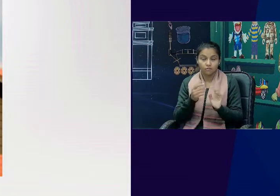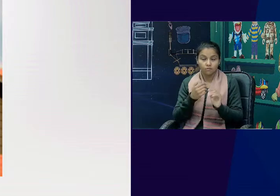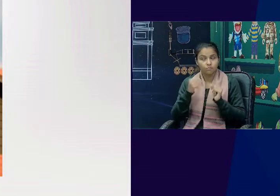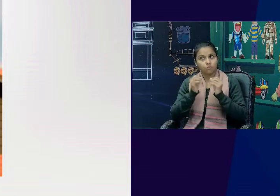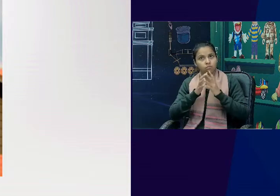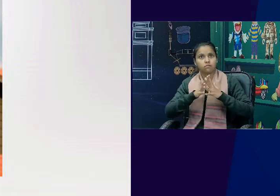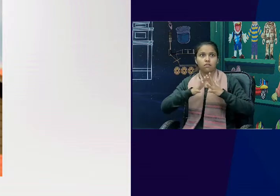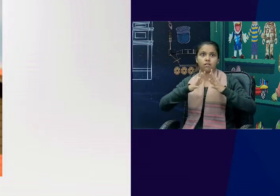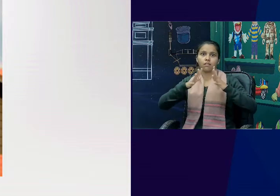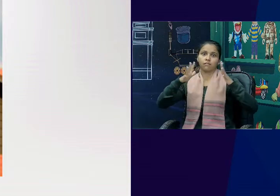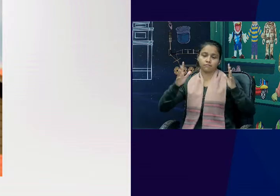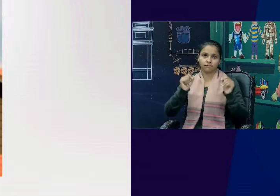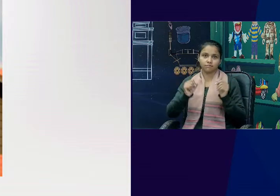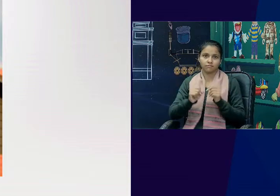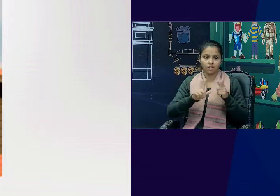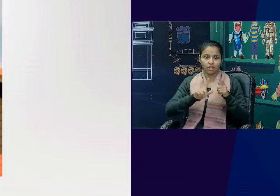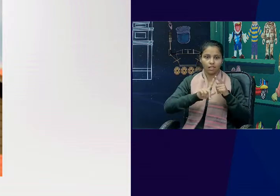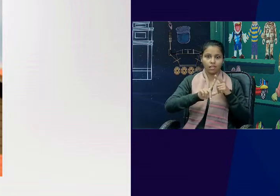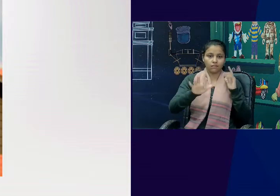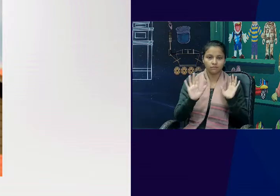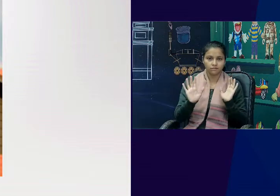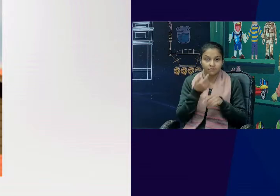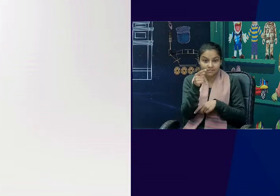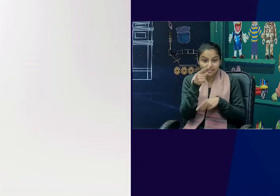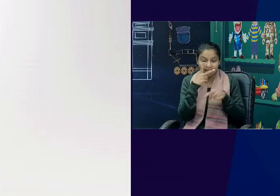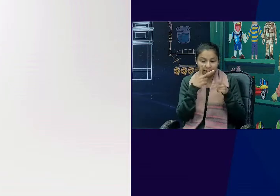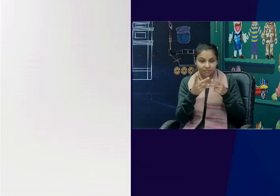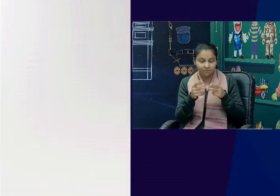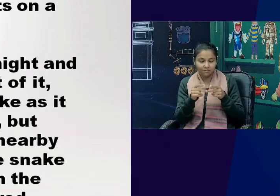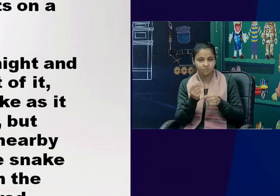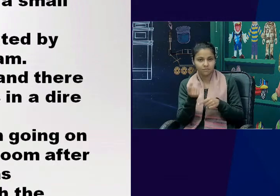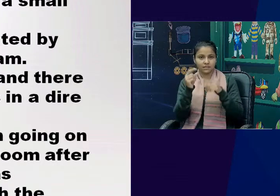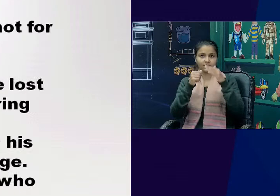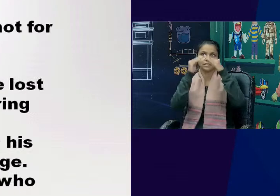snake. Okay. So he became even more scared.